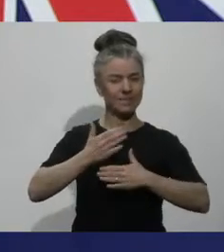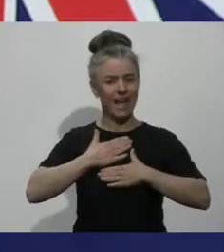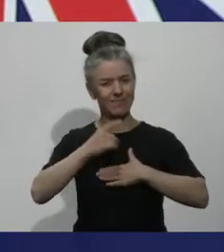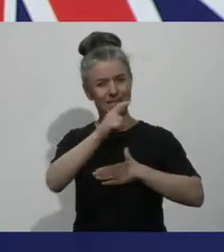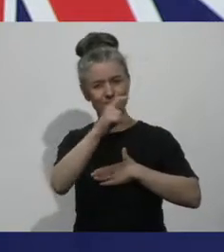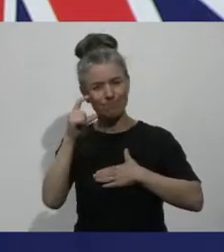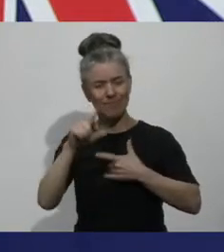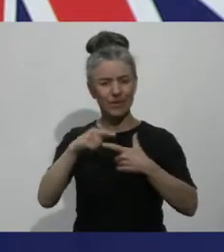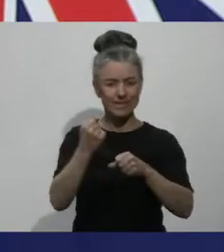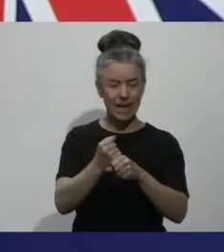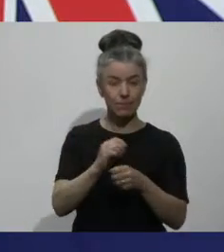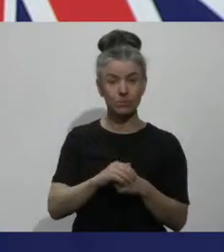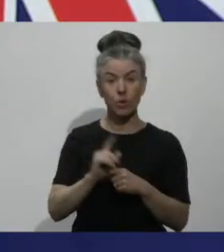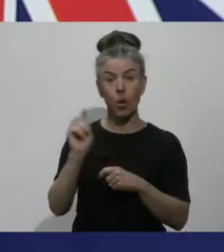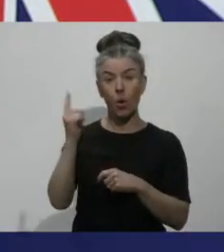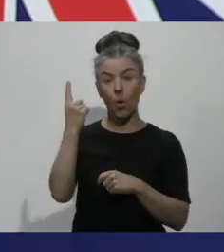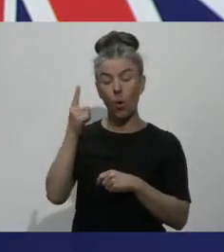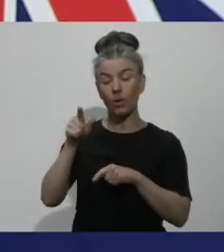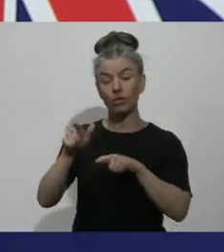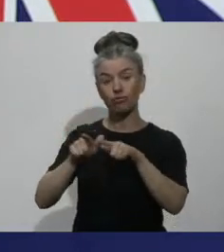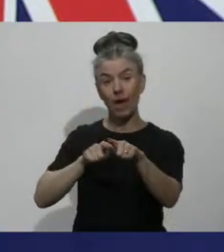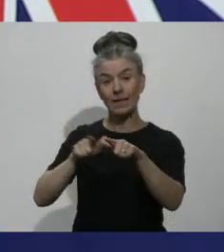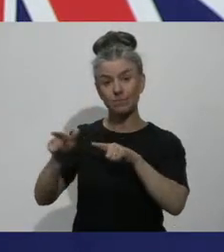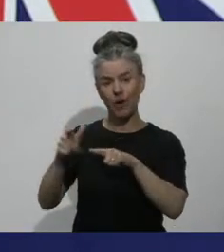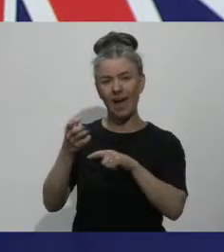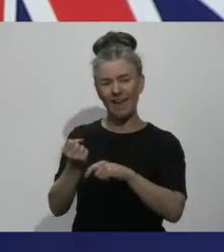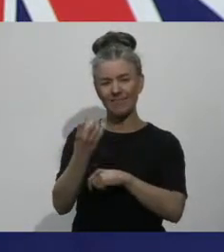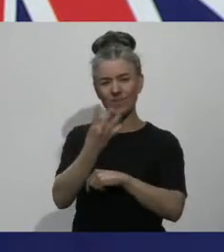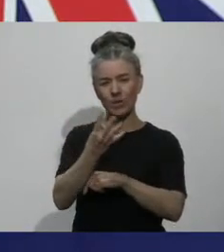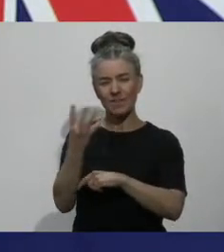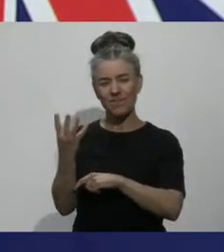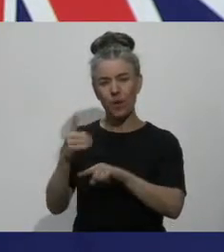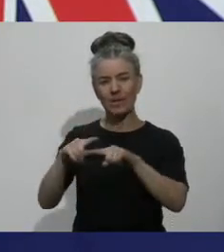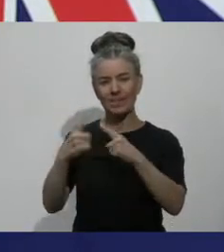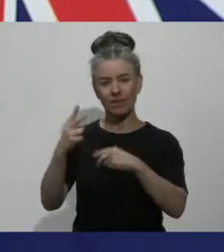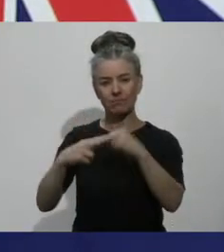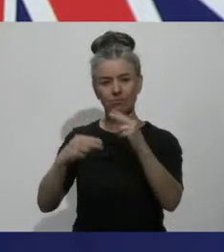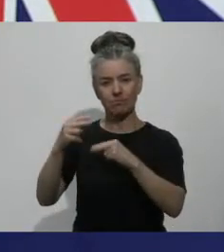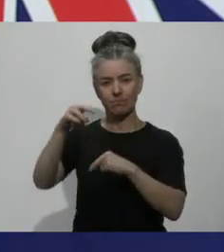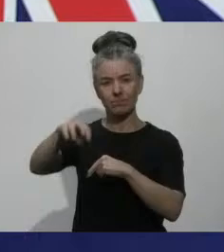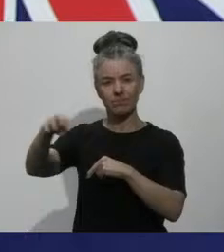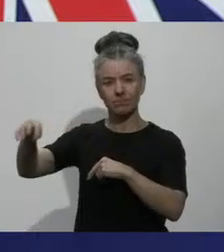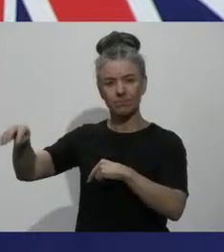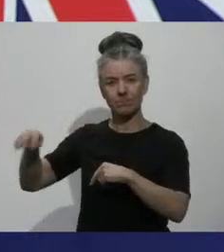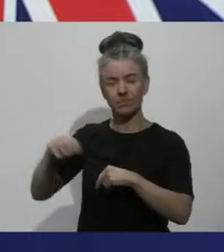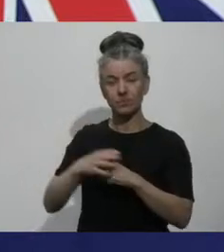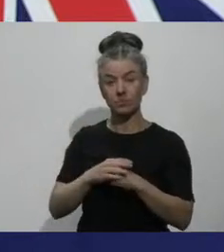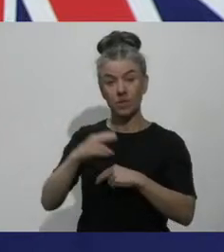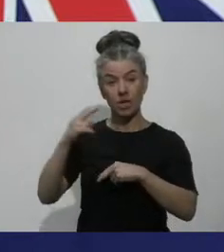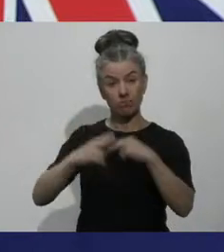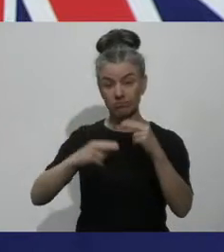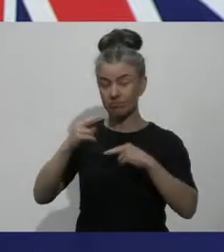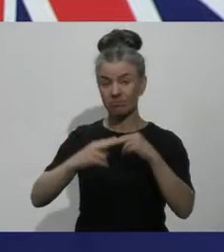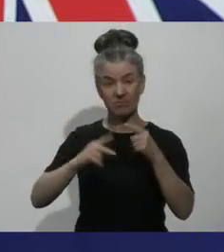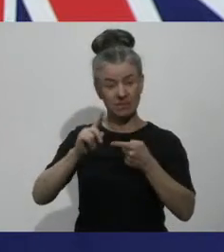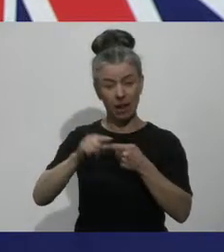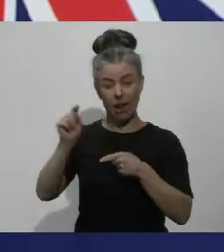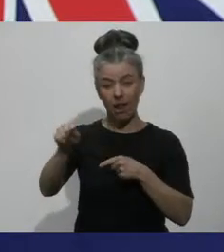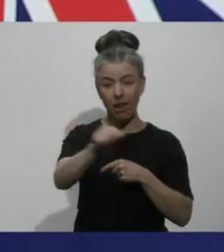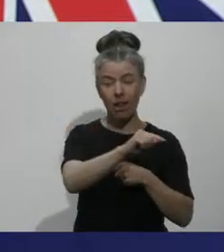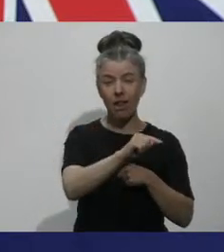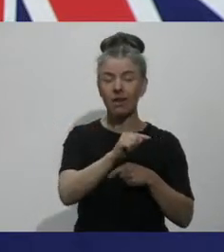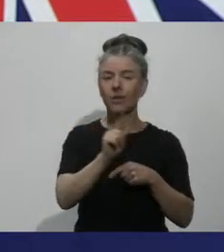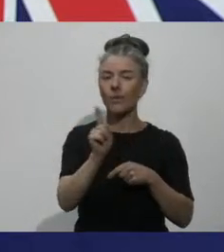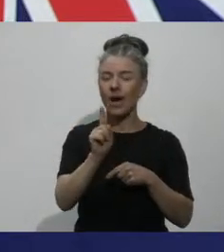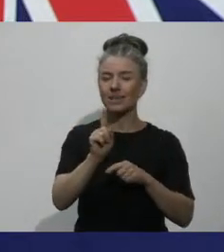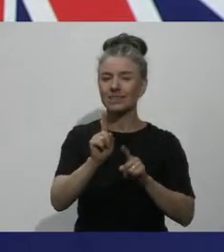Auckland Transport has 44 construction sites operating under level 3. Construction continues across 5 sites on our